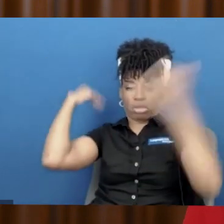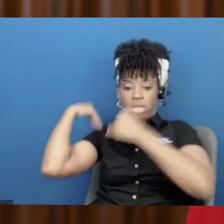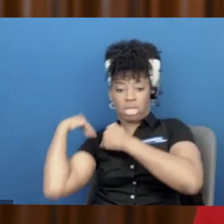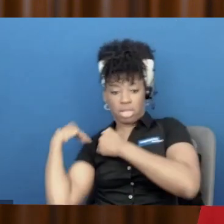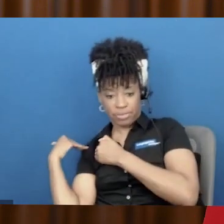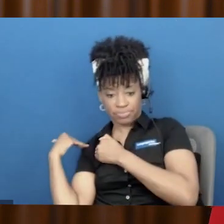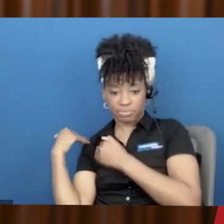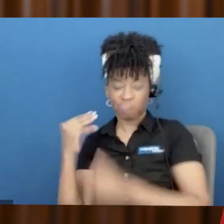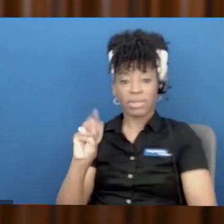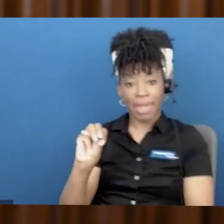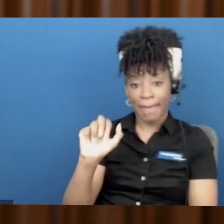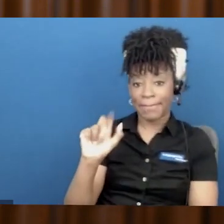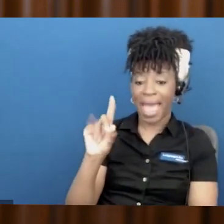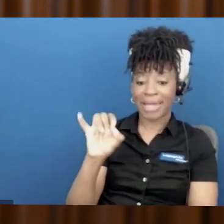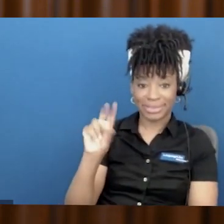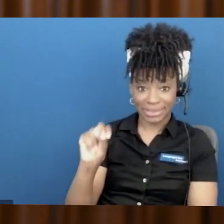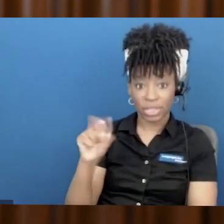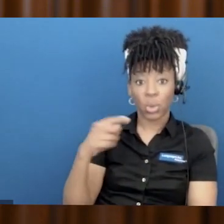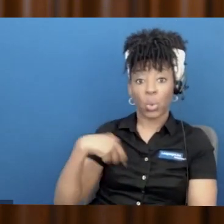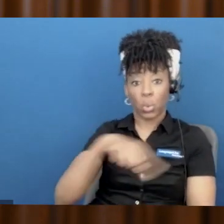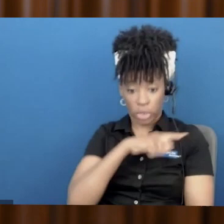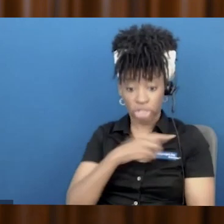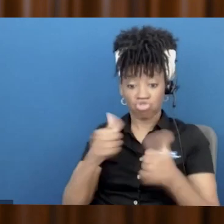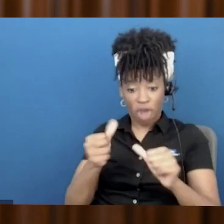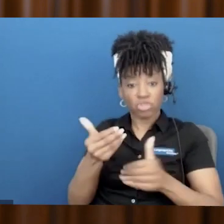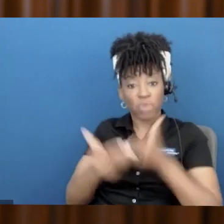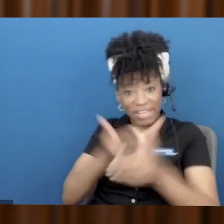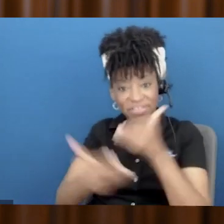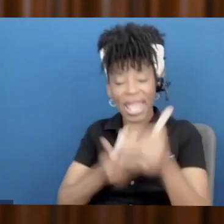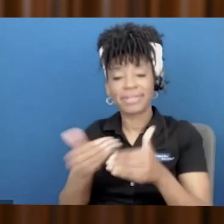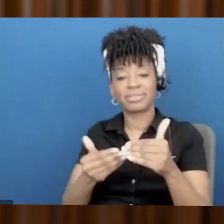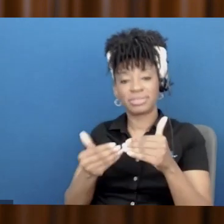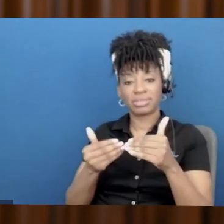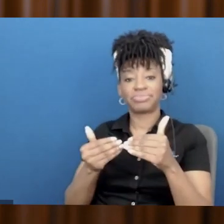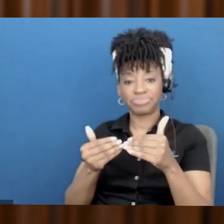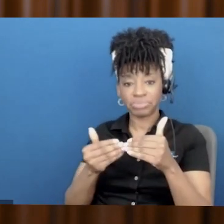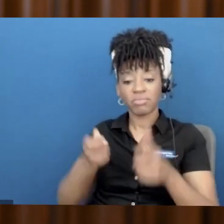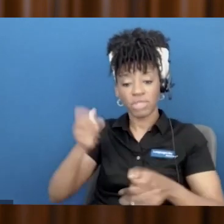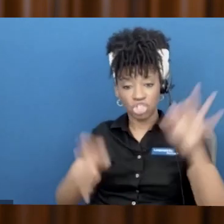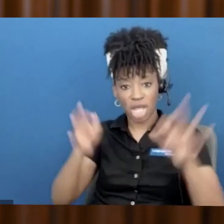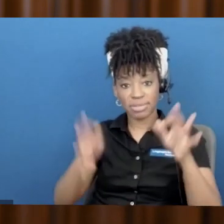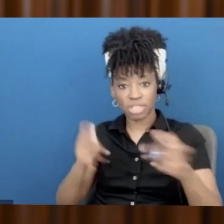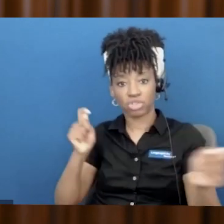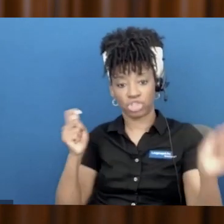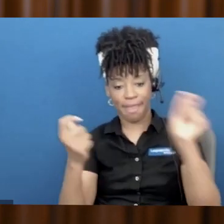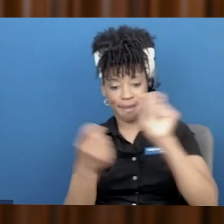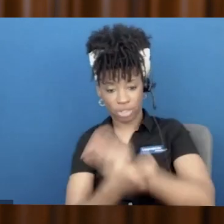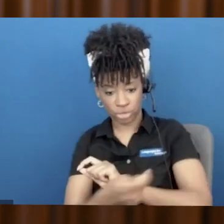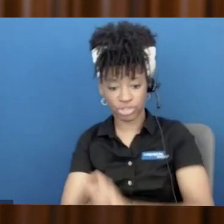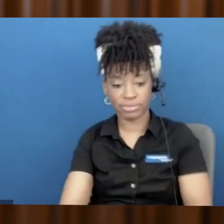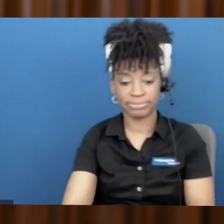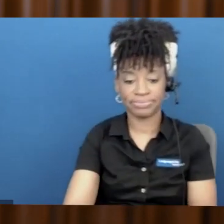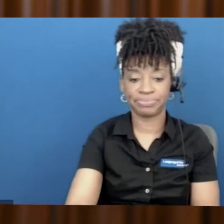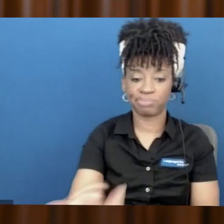is advancing criminal justice reforms. This summer, the city and the school district worked together to end the contract